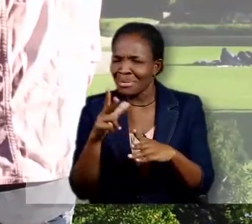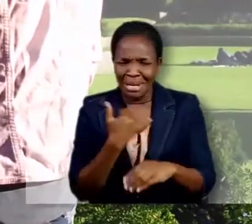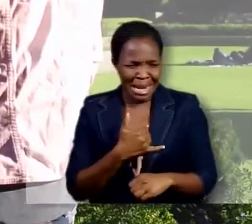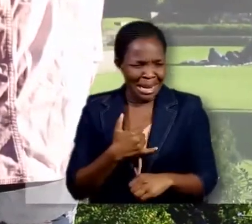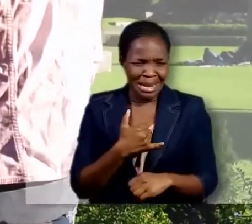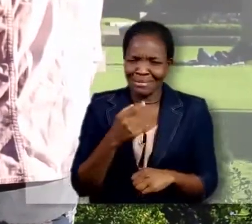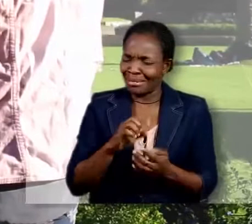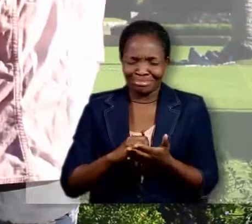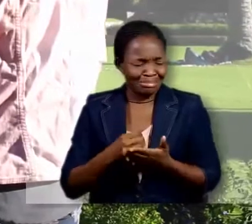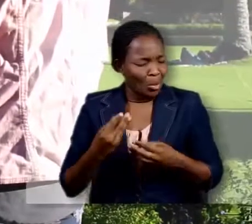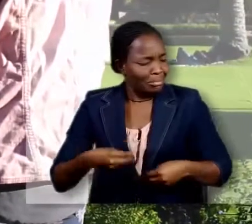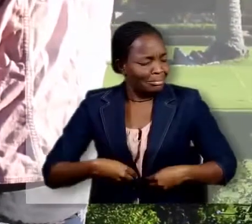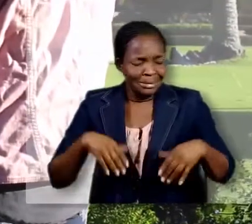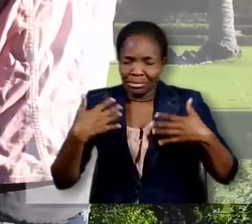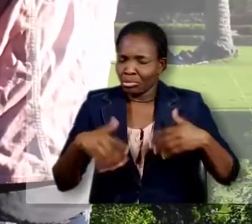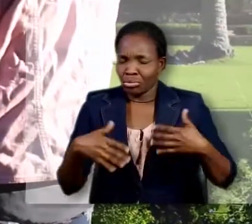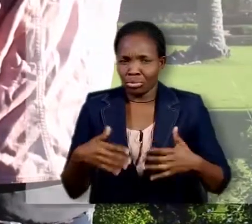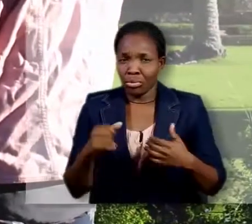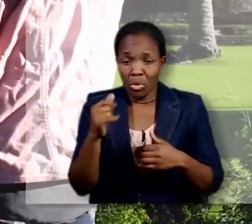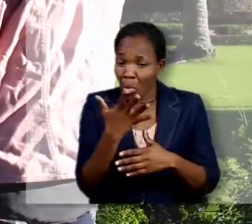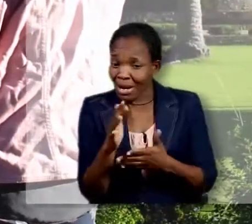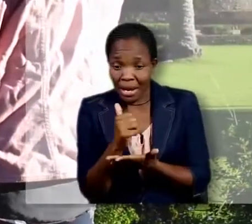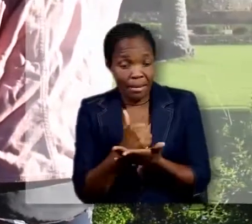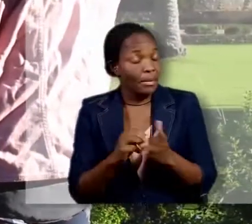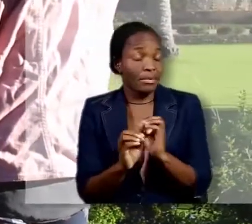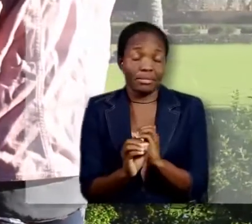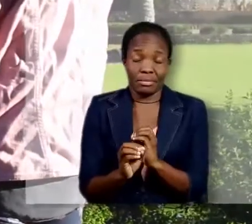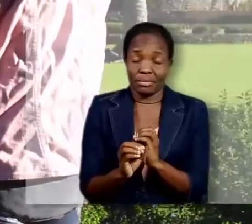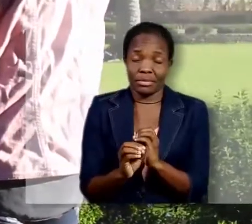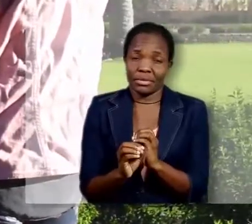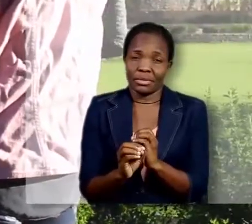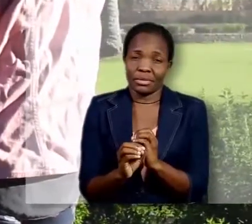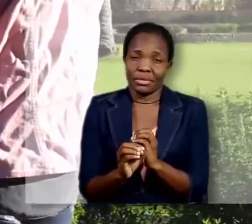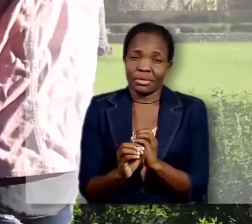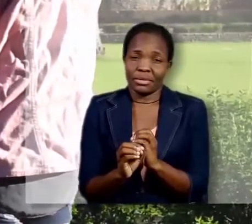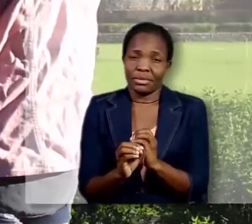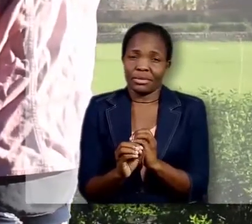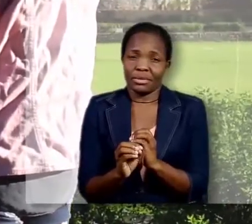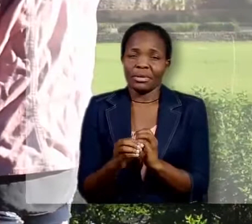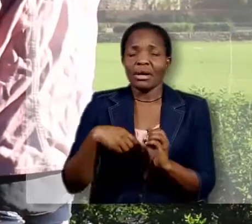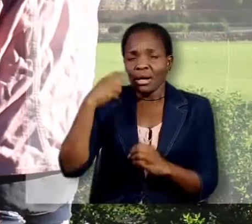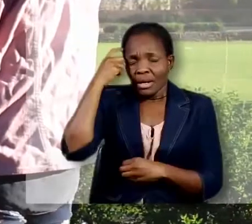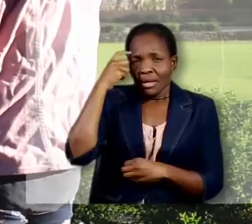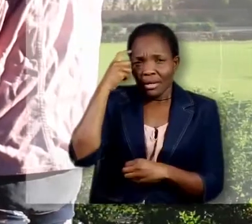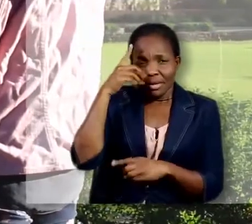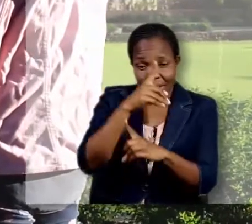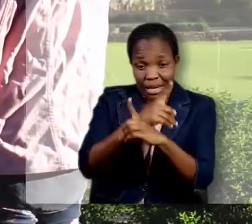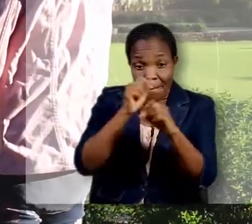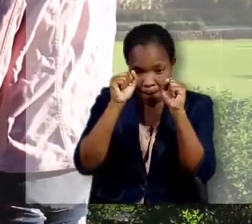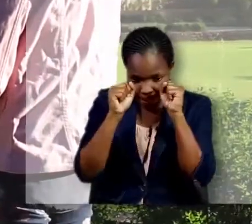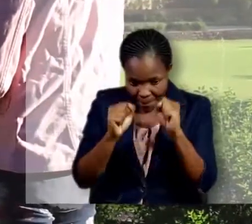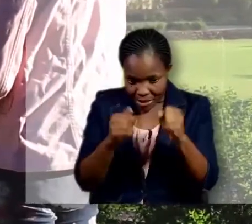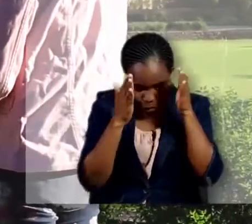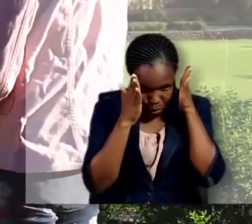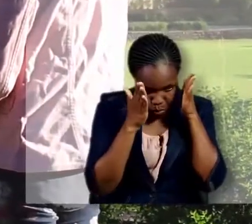poverty, where they don't have even water sanitation. So I think the government must look at those people that